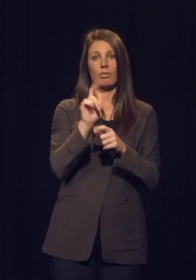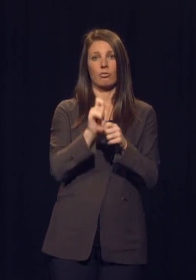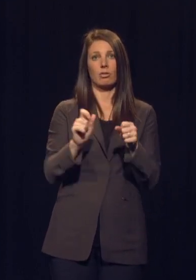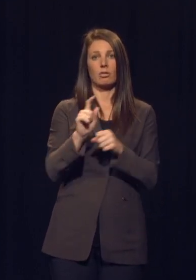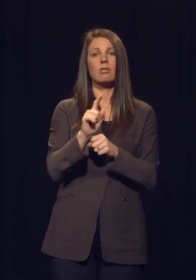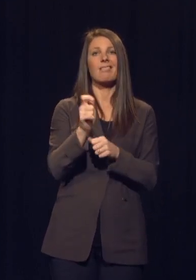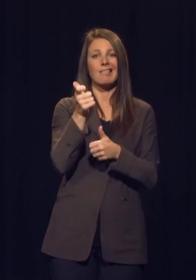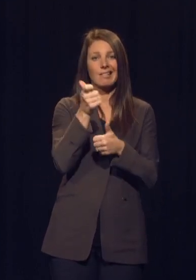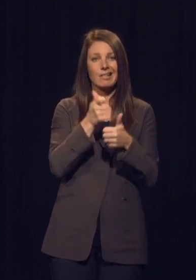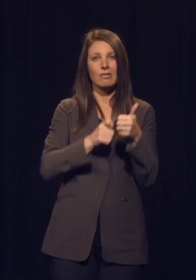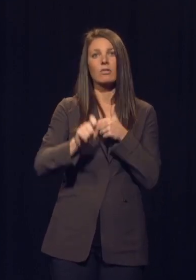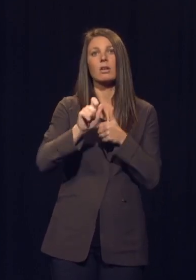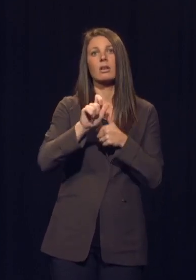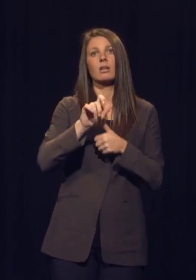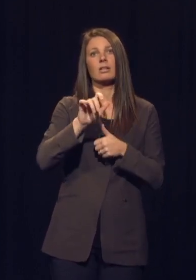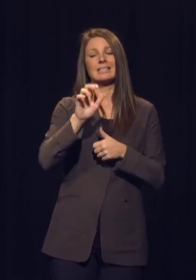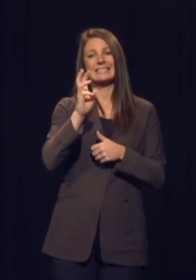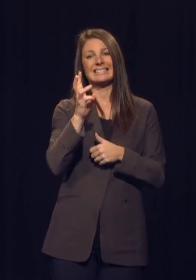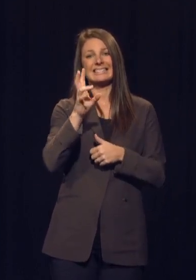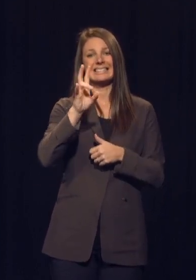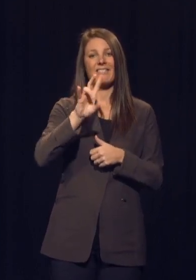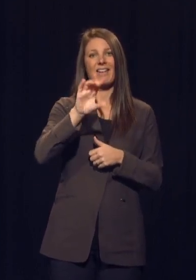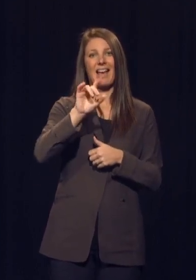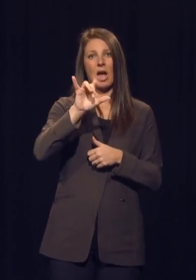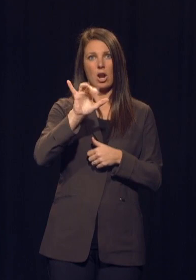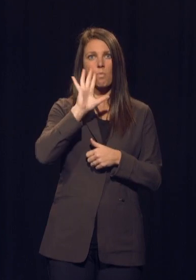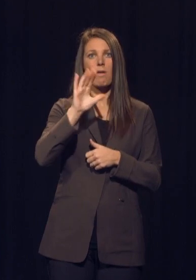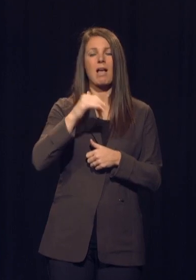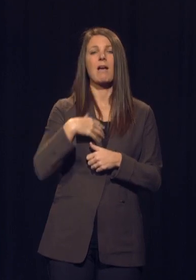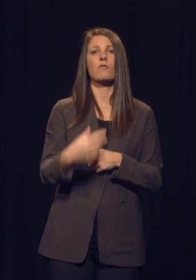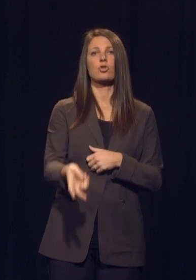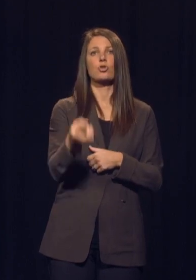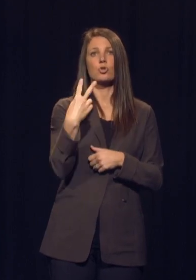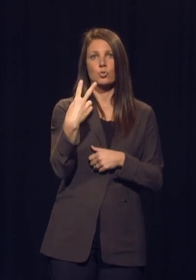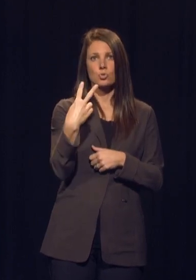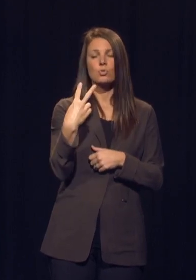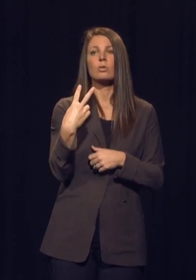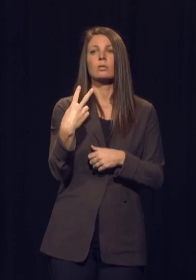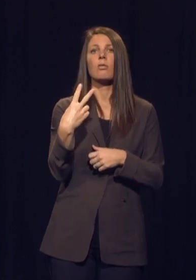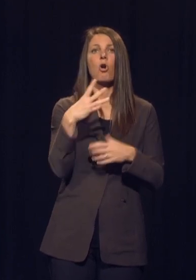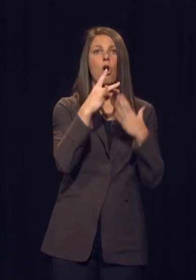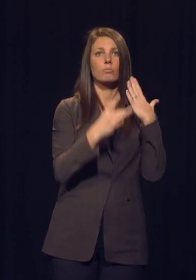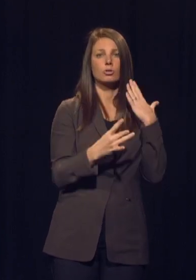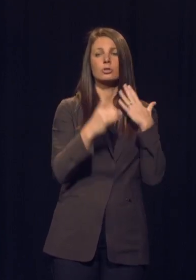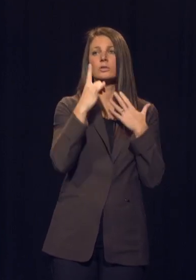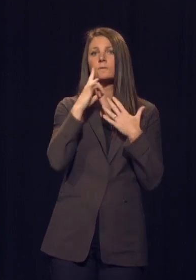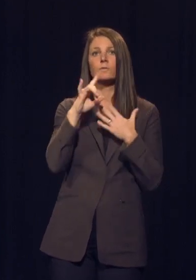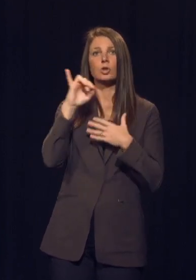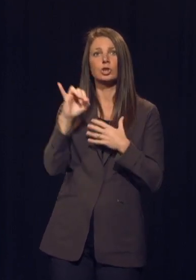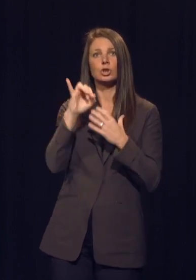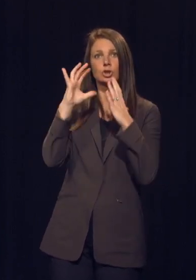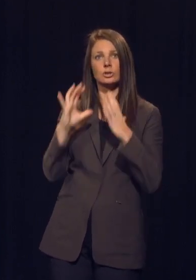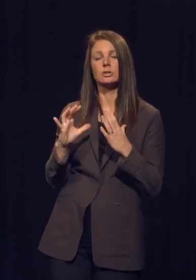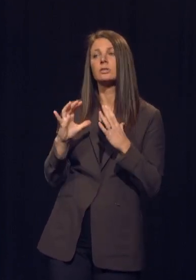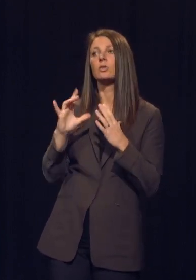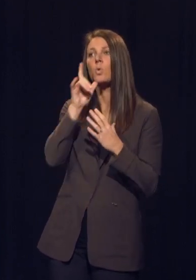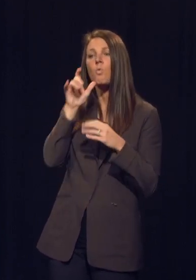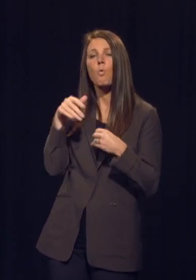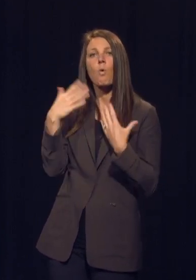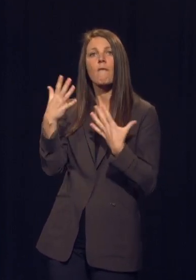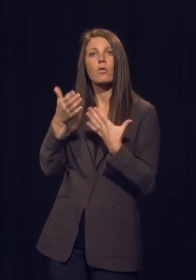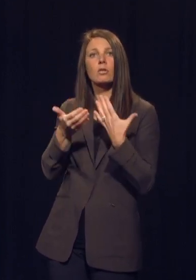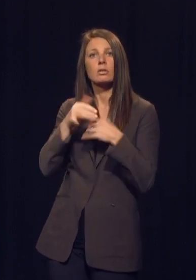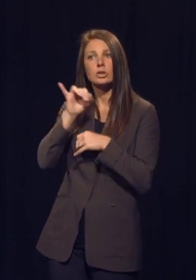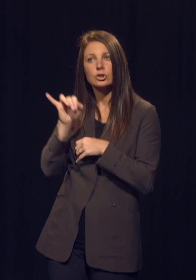of Pennsylvania's 67 counties will have at least two insurers, and some counties will have up to six insurers offering coverage,